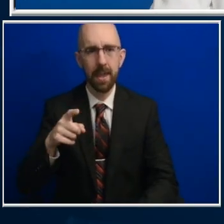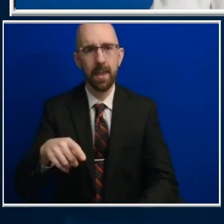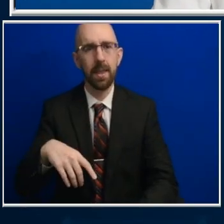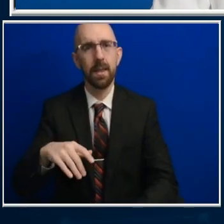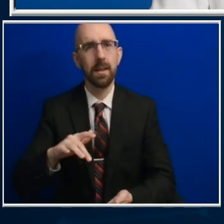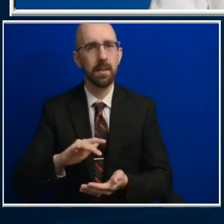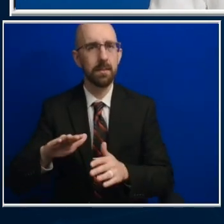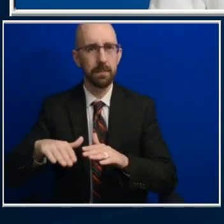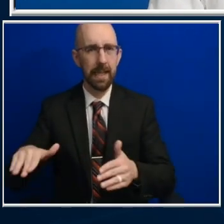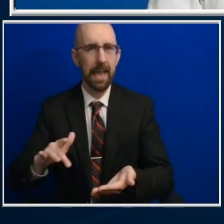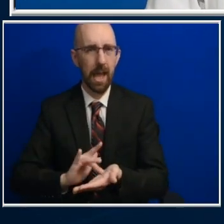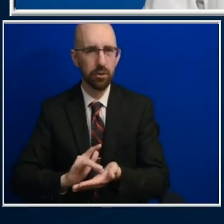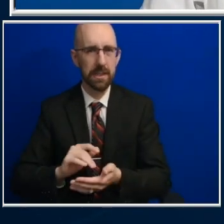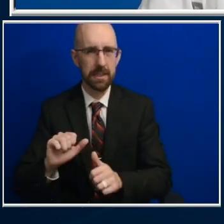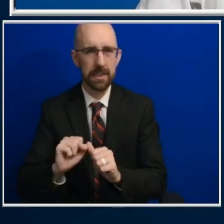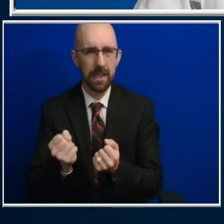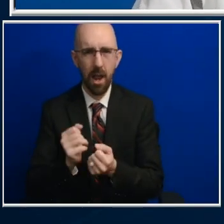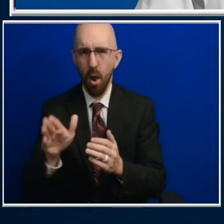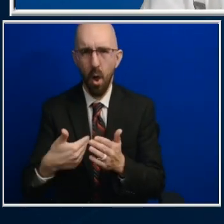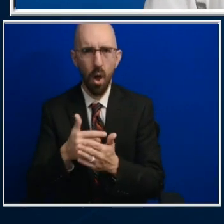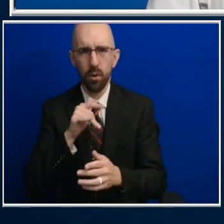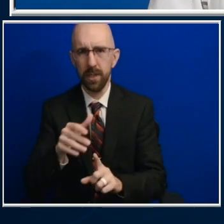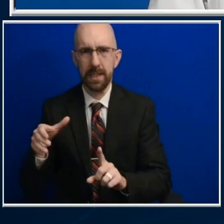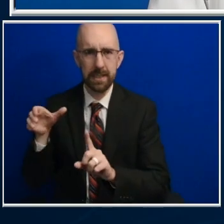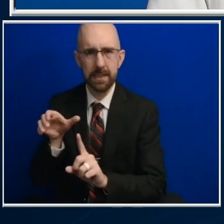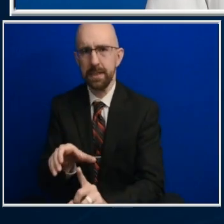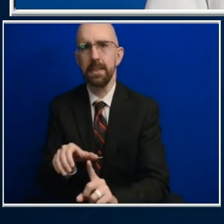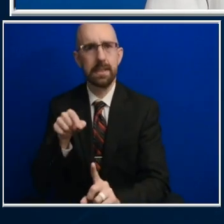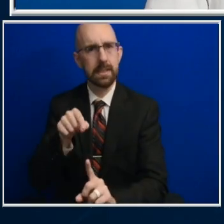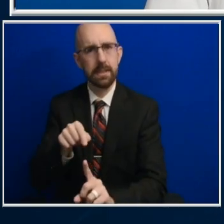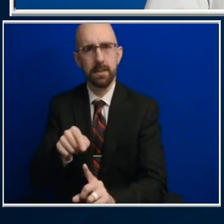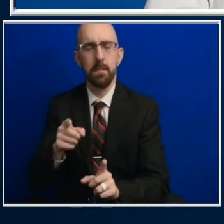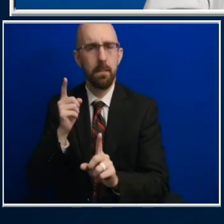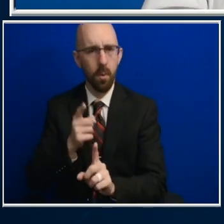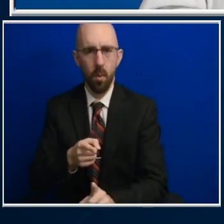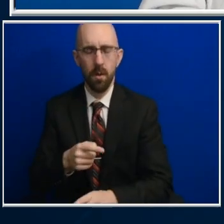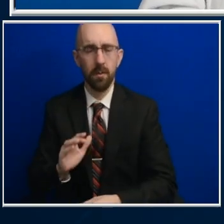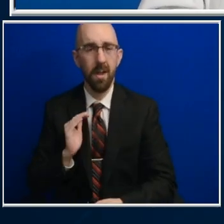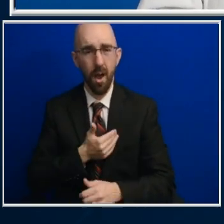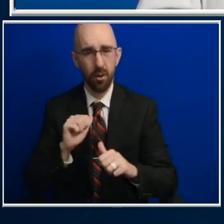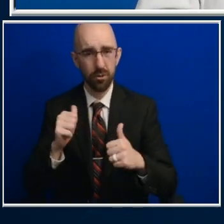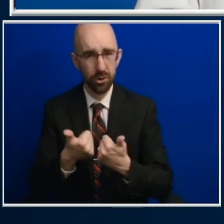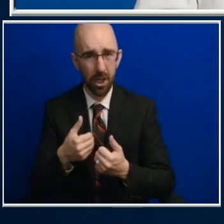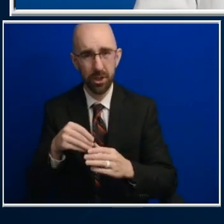really rallied around the same point. And I think one of our challenges in our world right